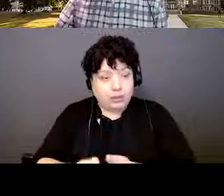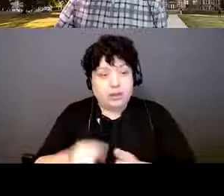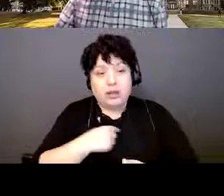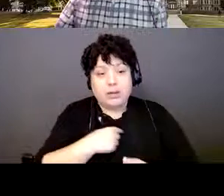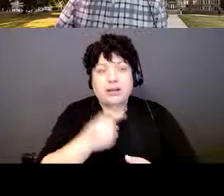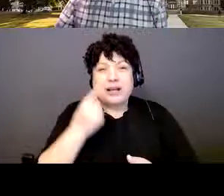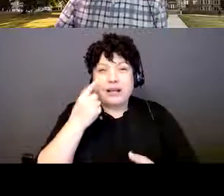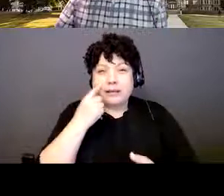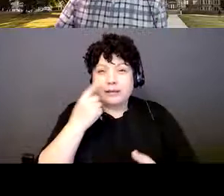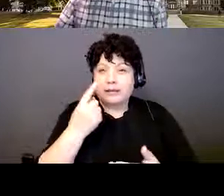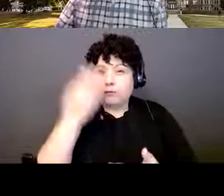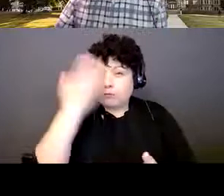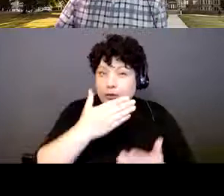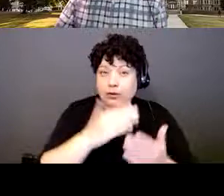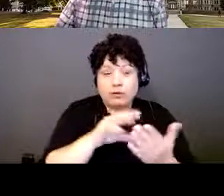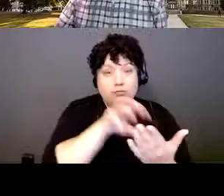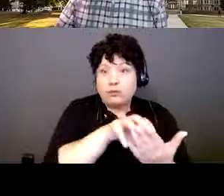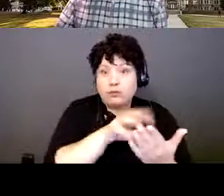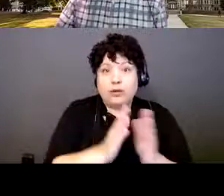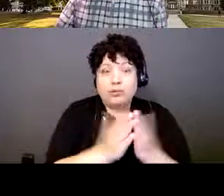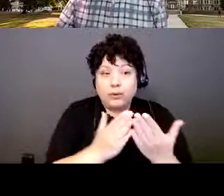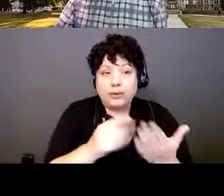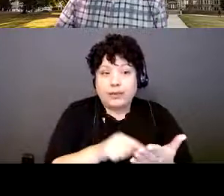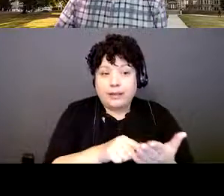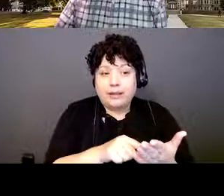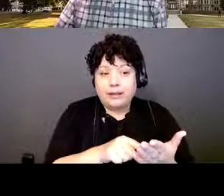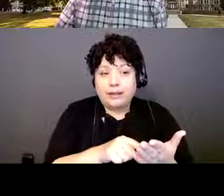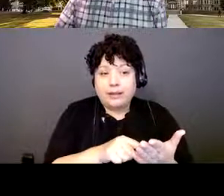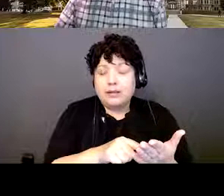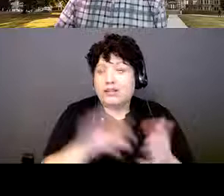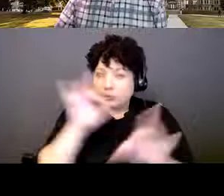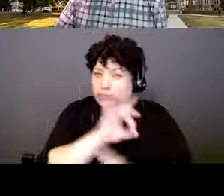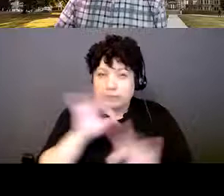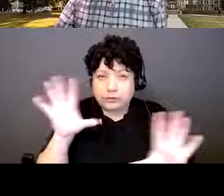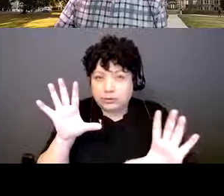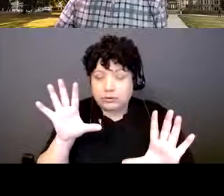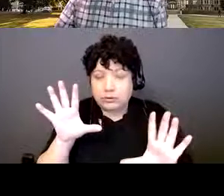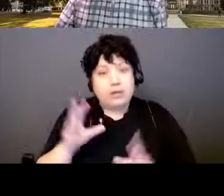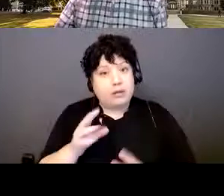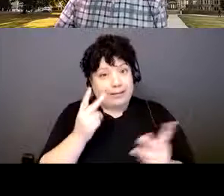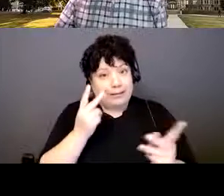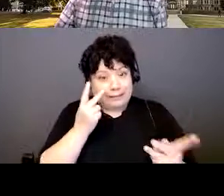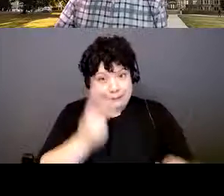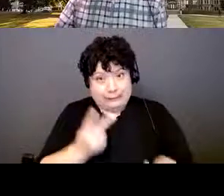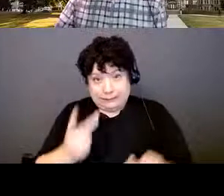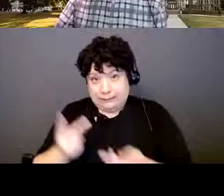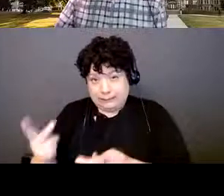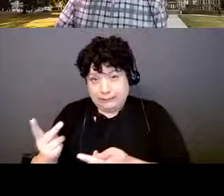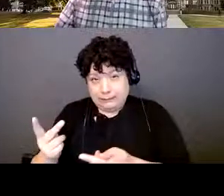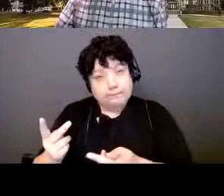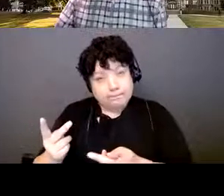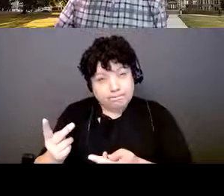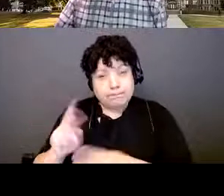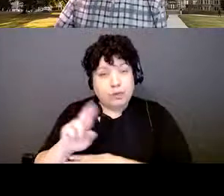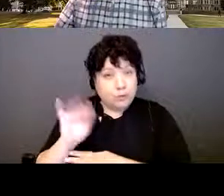foreword, the sense about how tragic it is that we see these things happening and that we can't seem to put